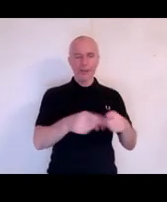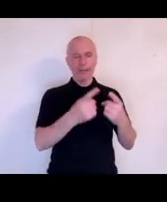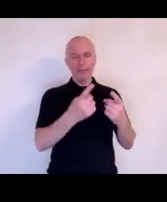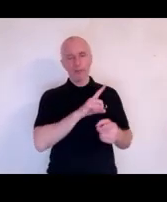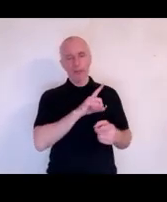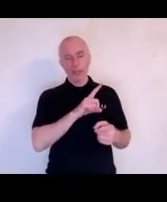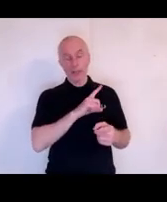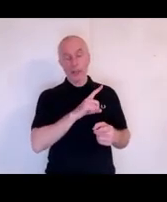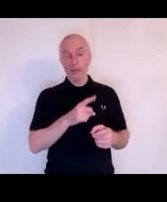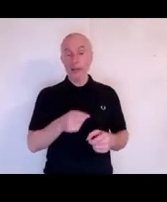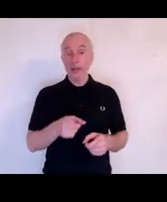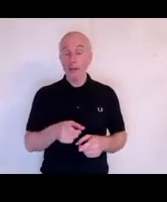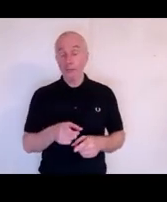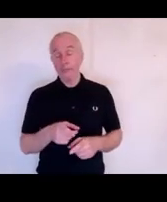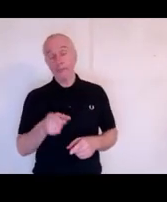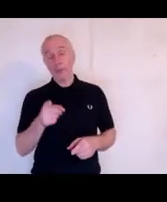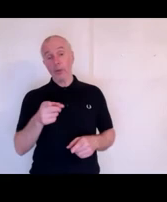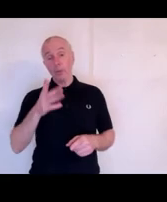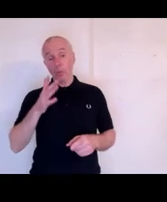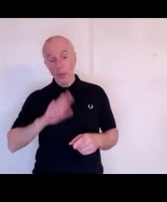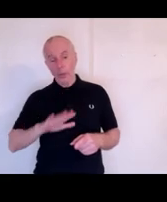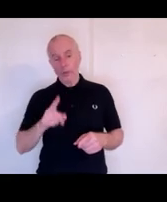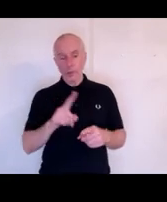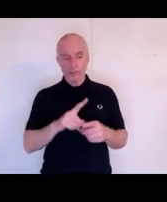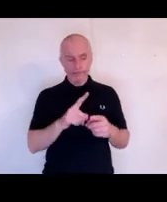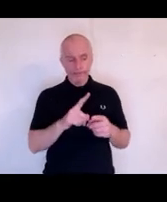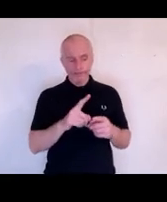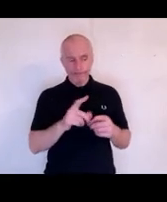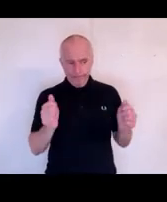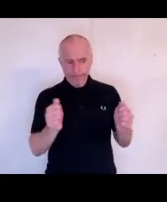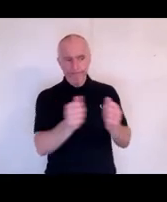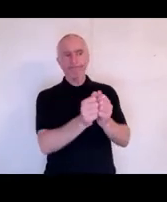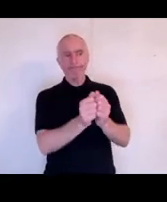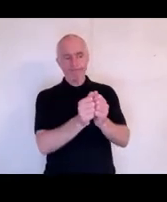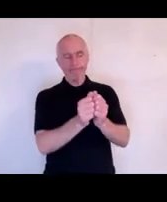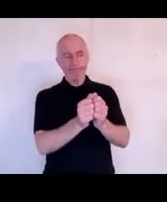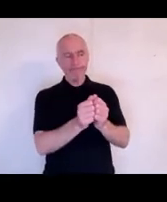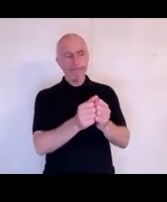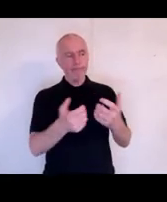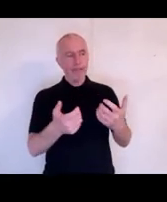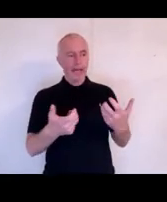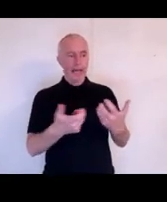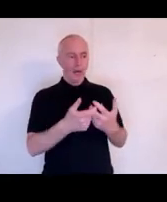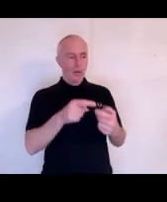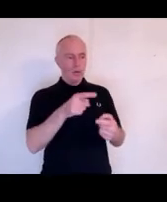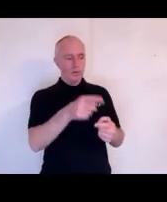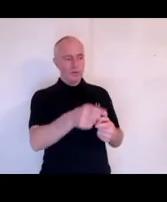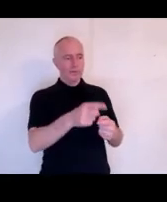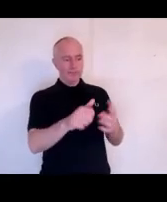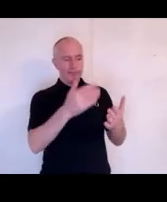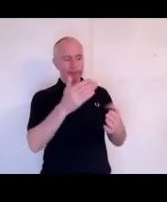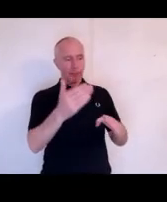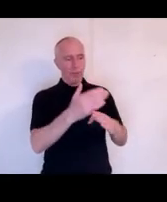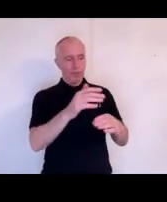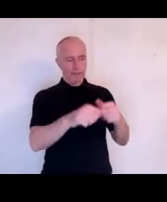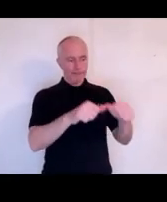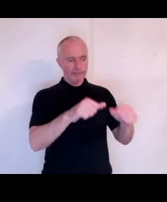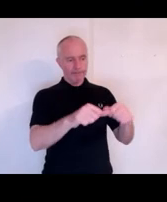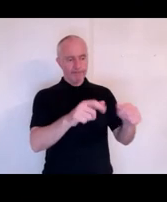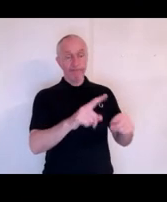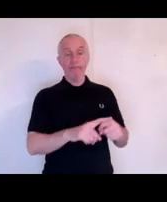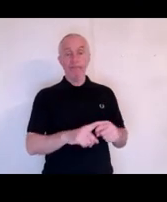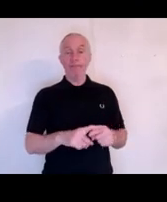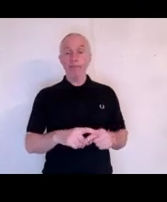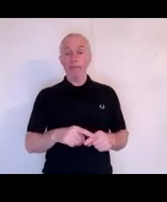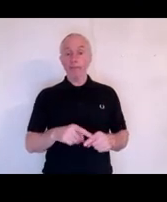want to verify how a nuclear facility is being operated in an independent way, some of these anti neutrino detectors offer a